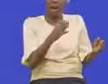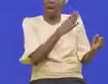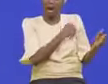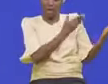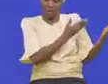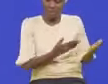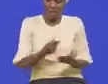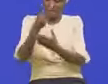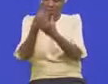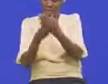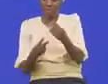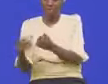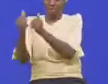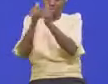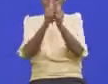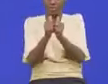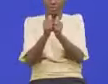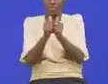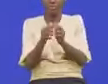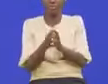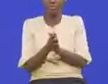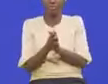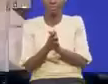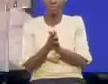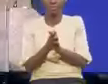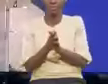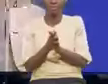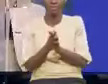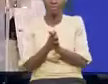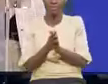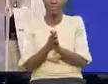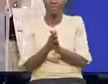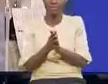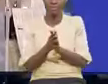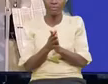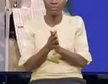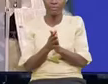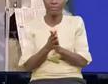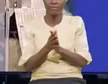Esi ole mau basi le amgo toha basi ta atia a Jehova du.